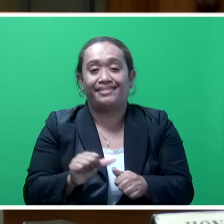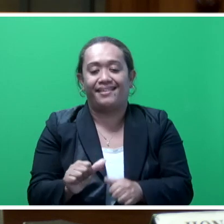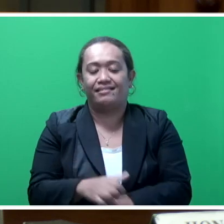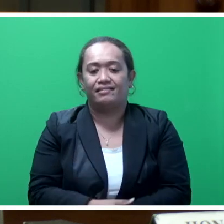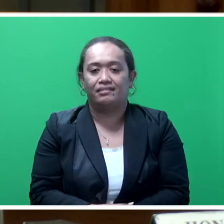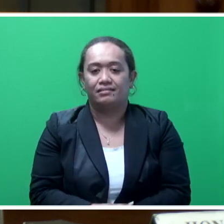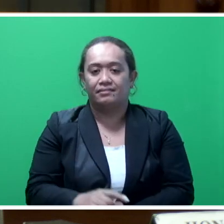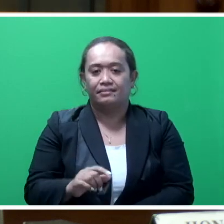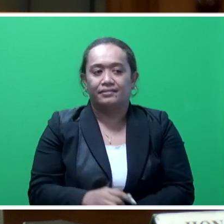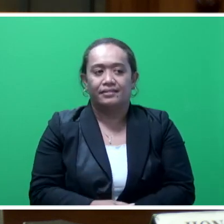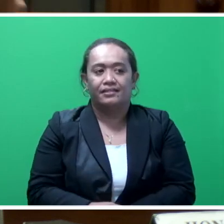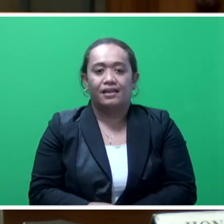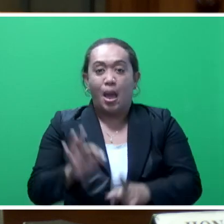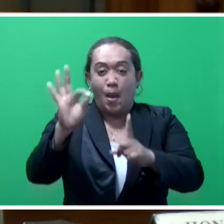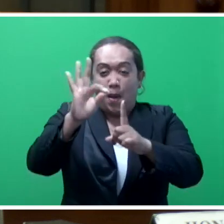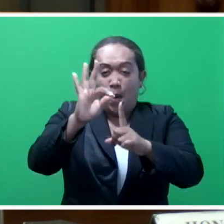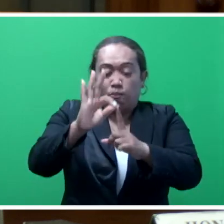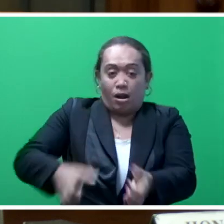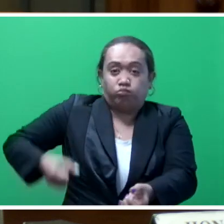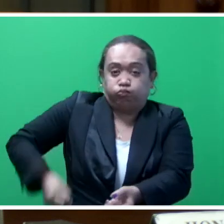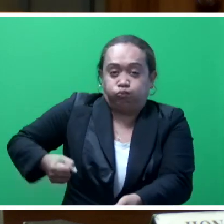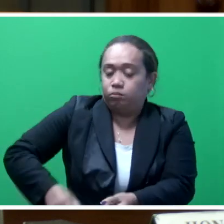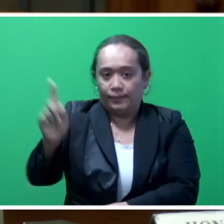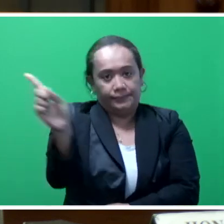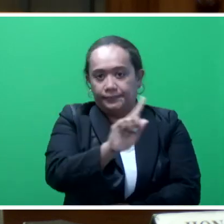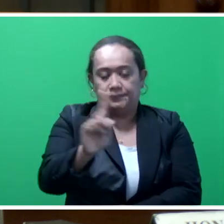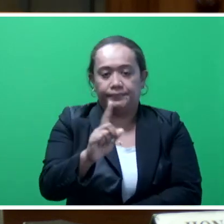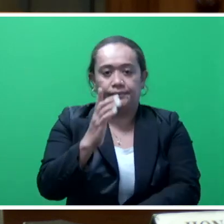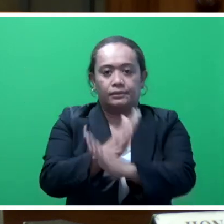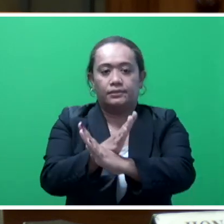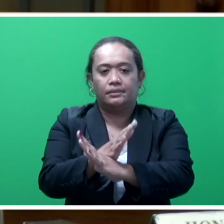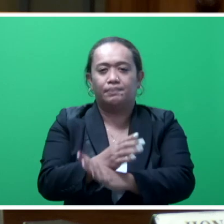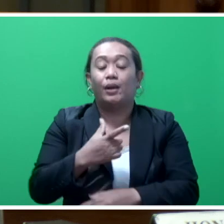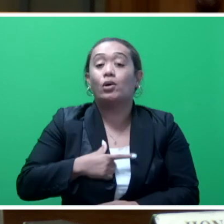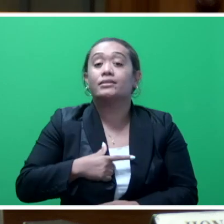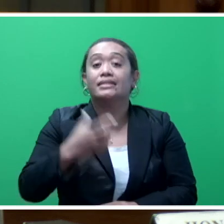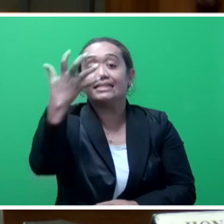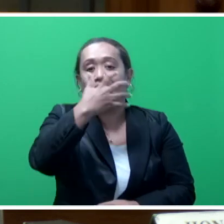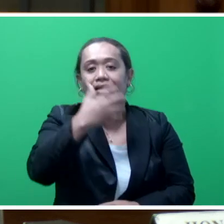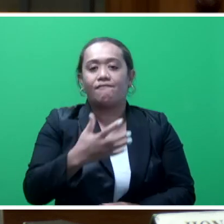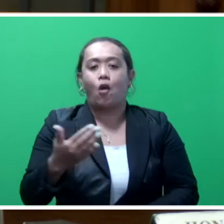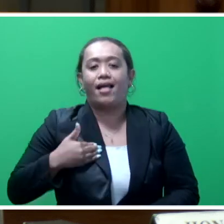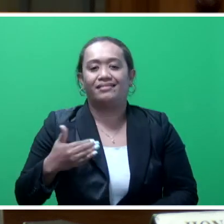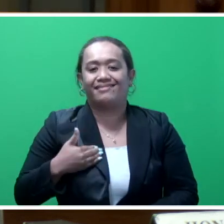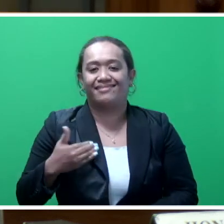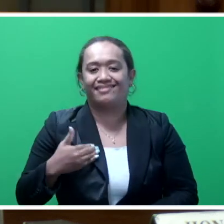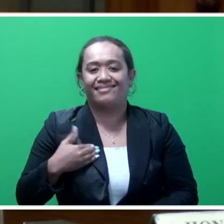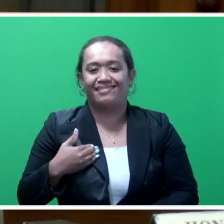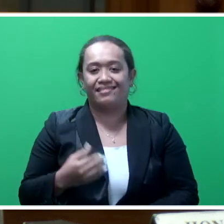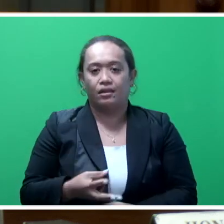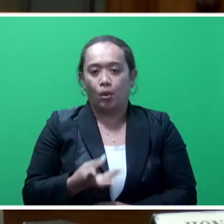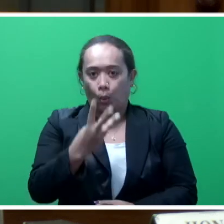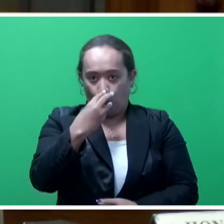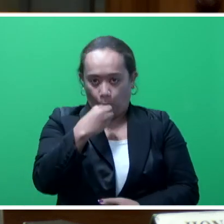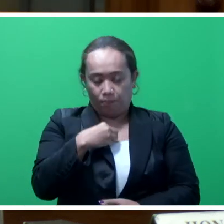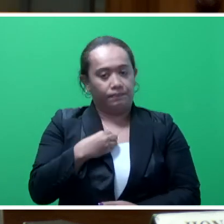of paraquat, its residue on human health, and also directly and